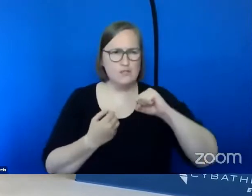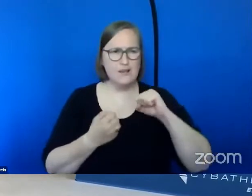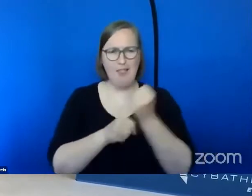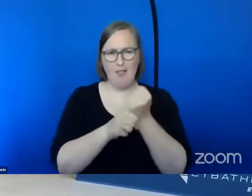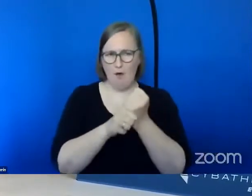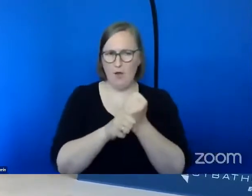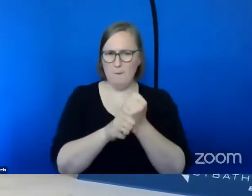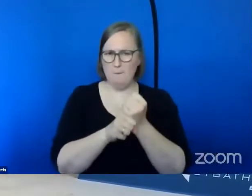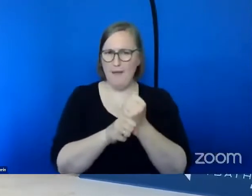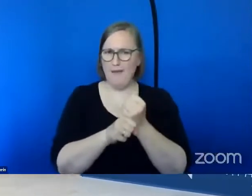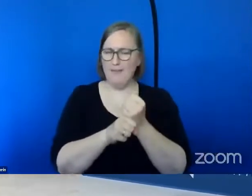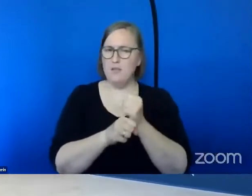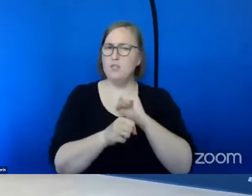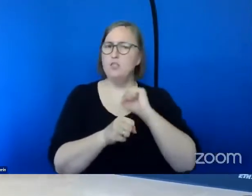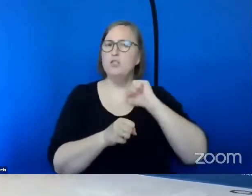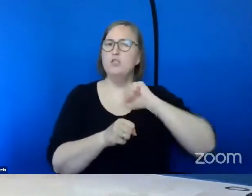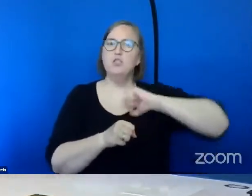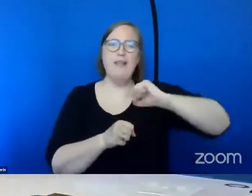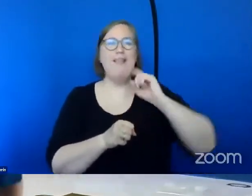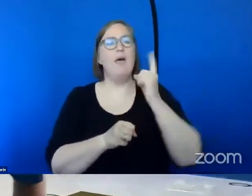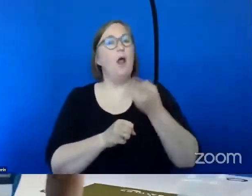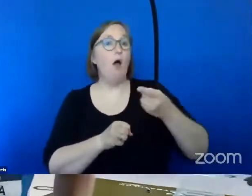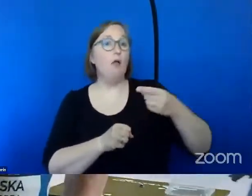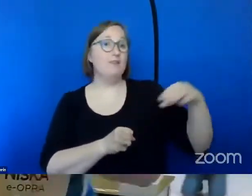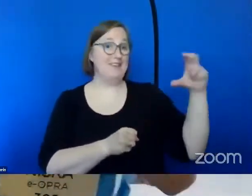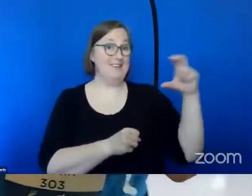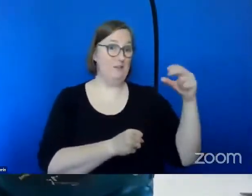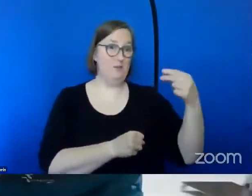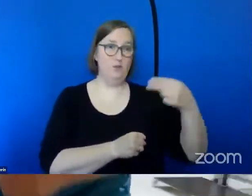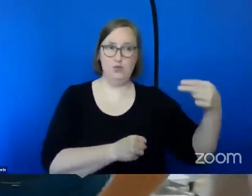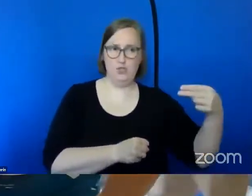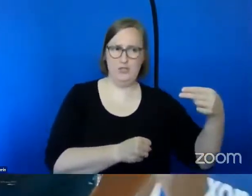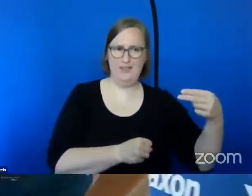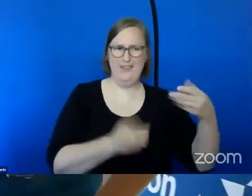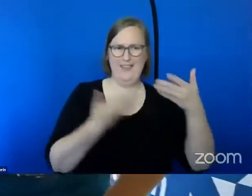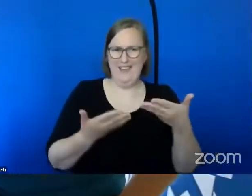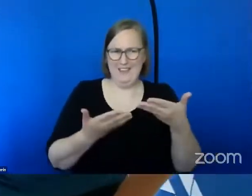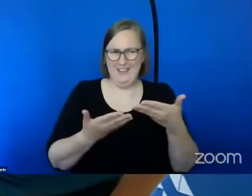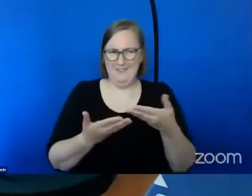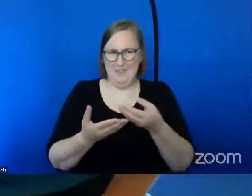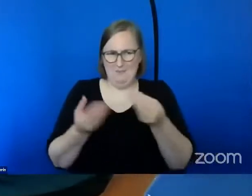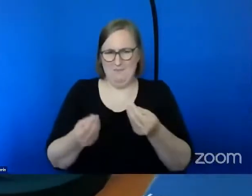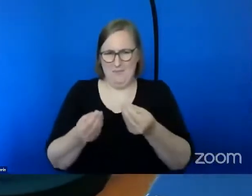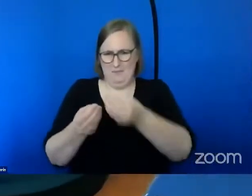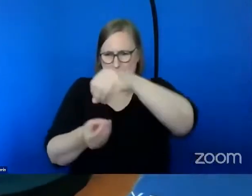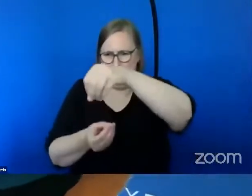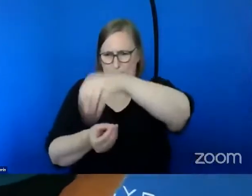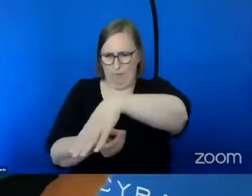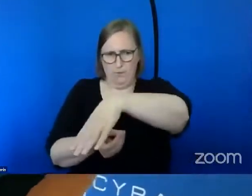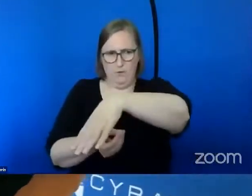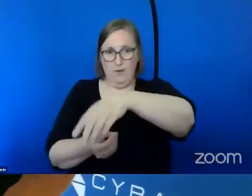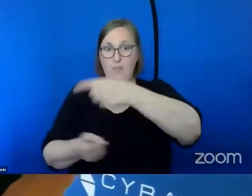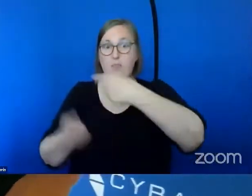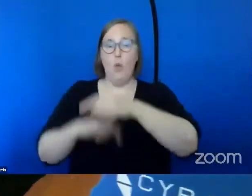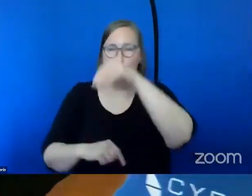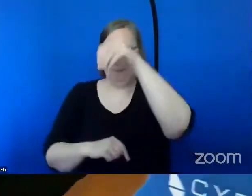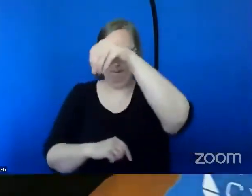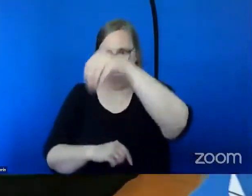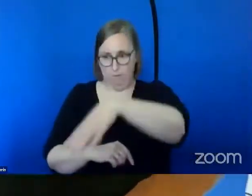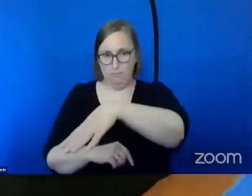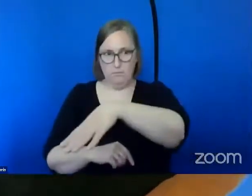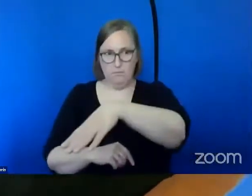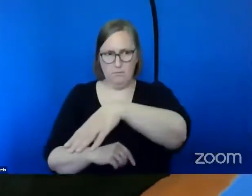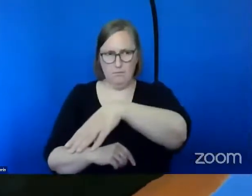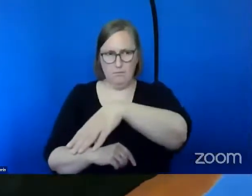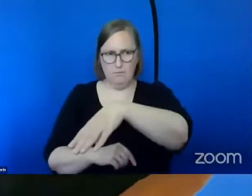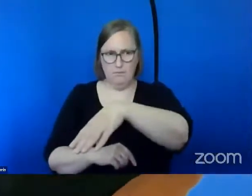table. Yes, moving them from the one table to the other table is also tricky because he has to hold the position.